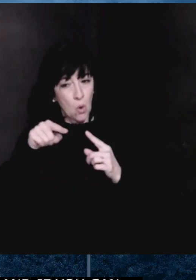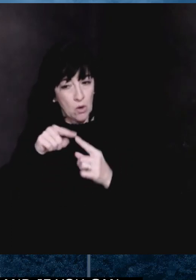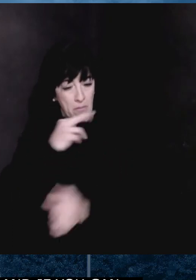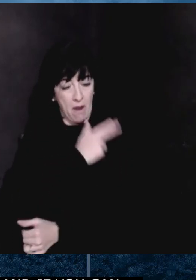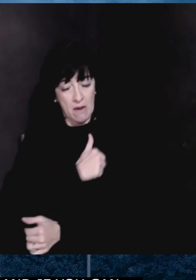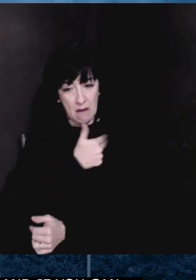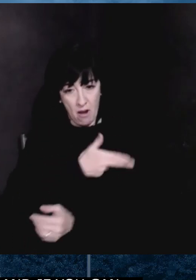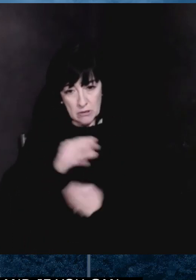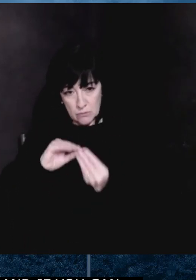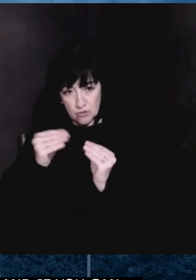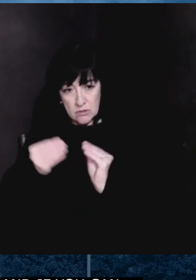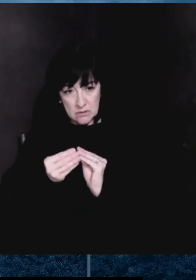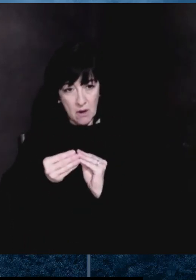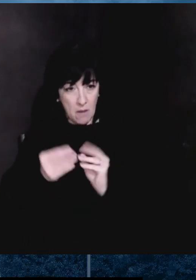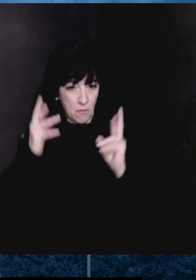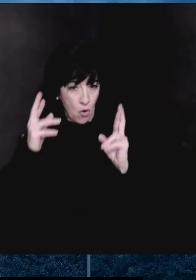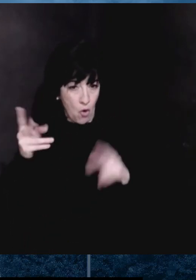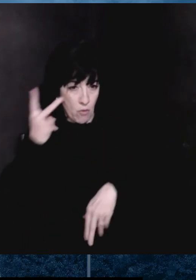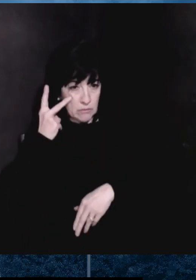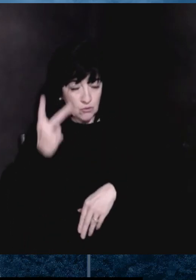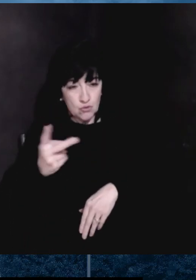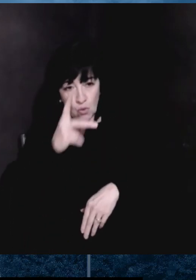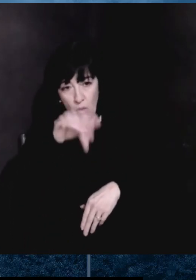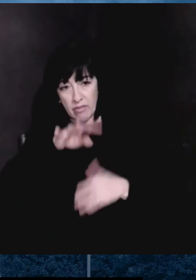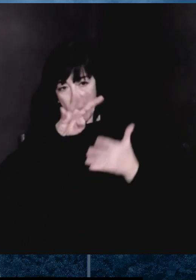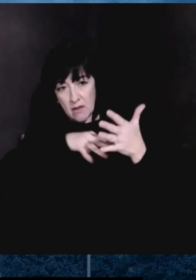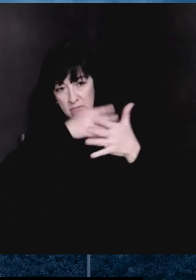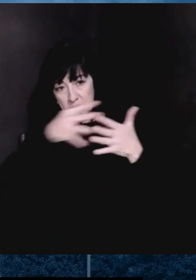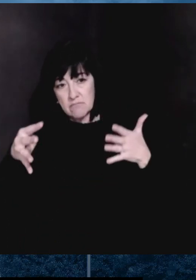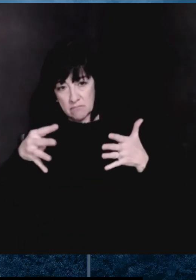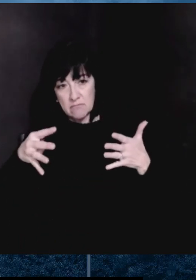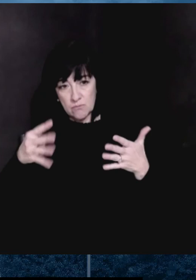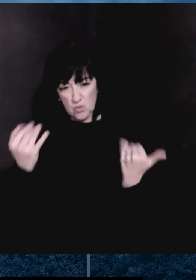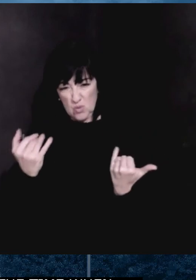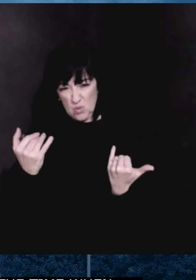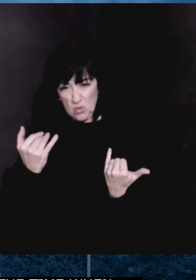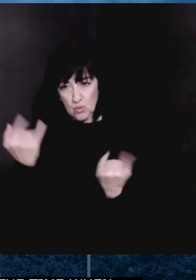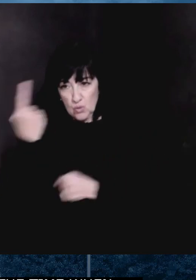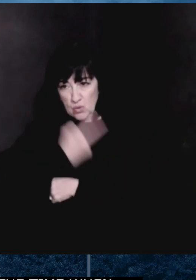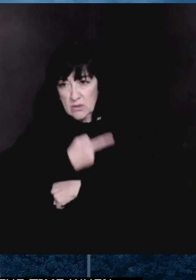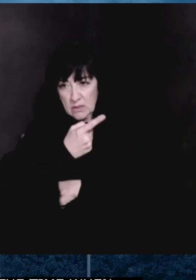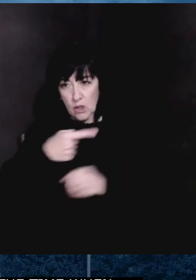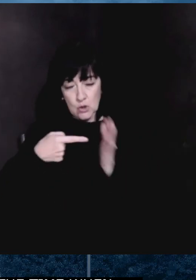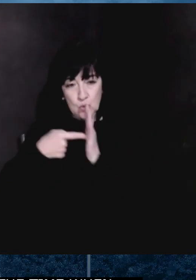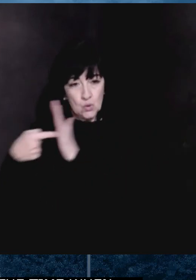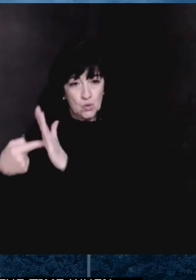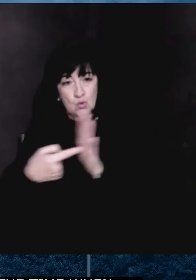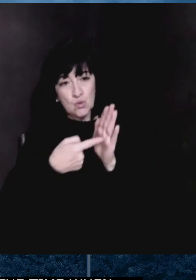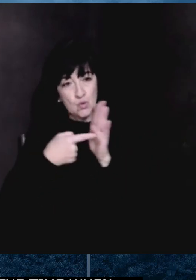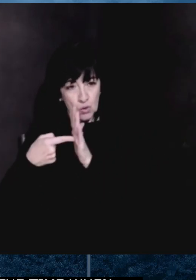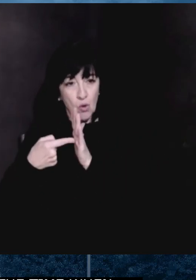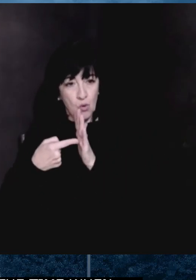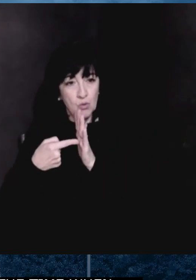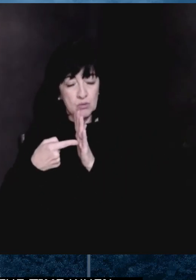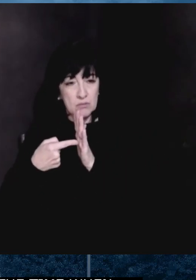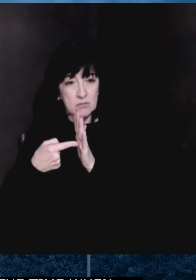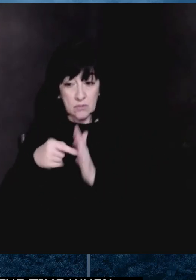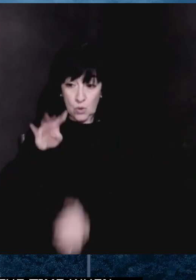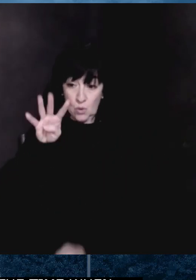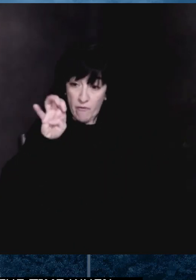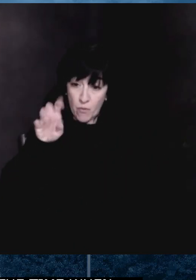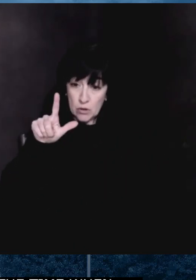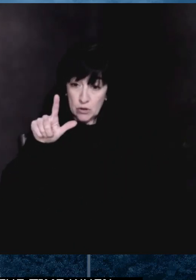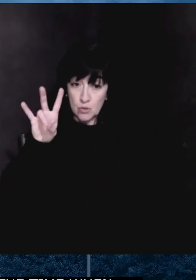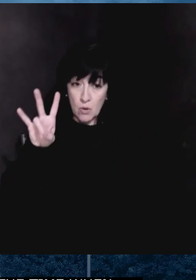chart that we had earlier today, which demonstrated that at 4/27,